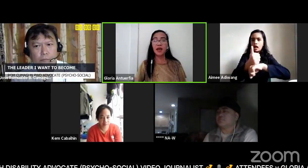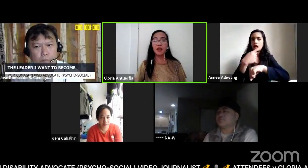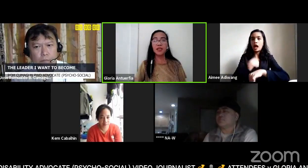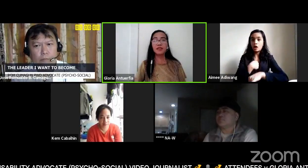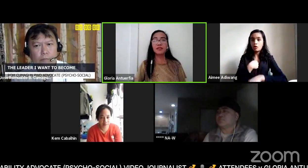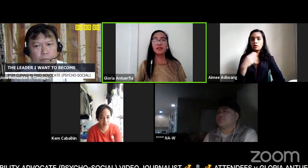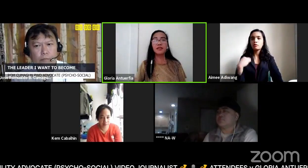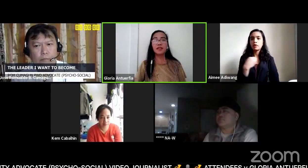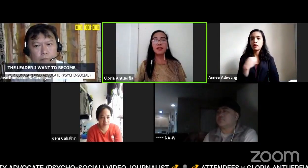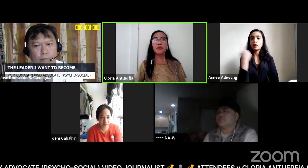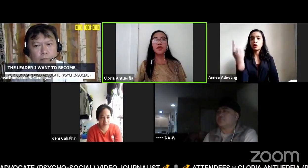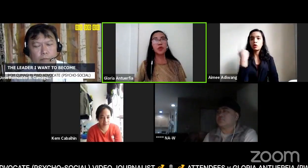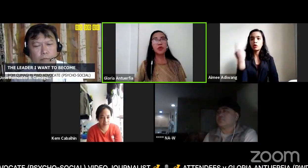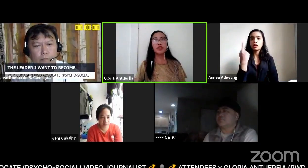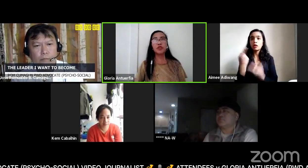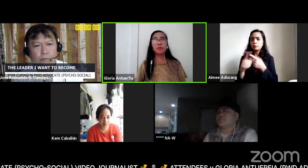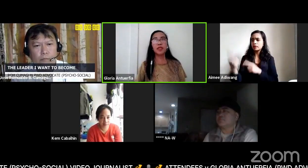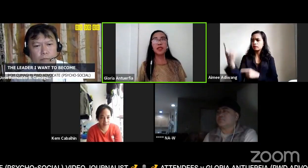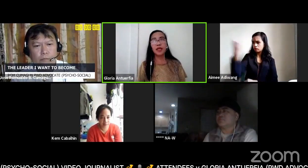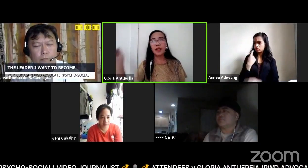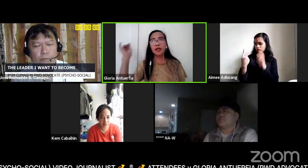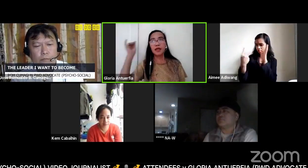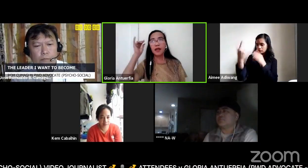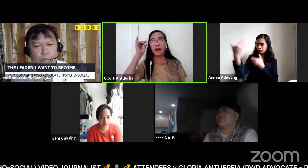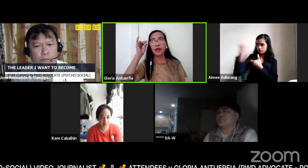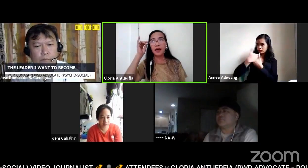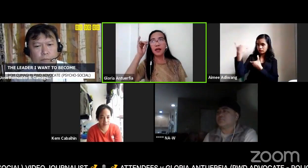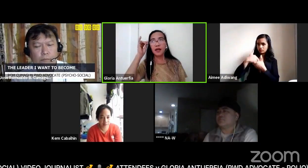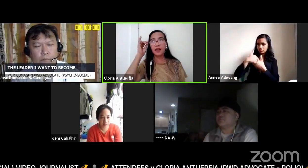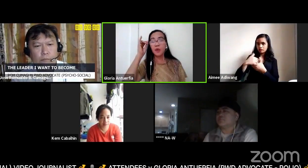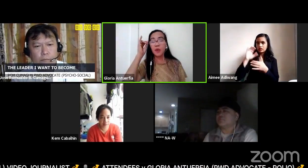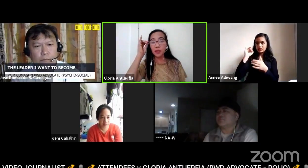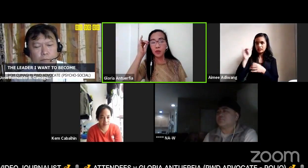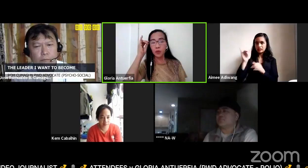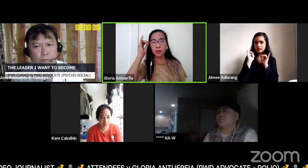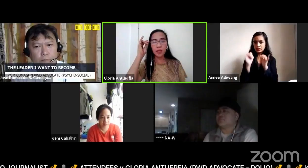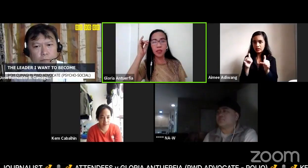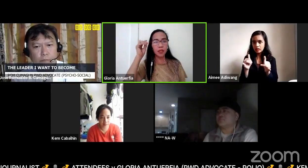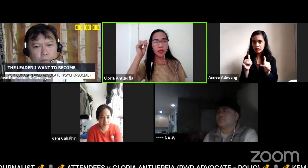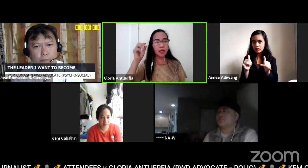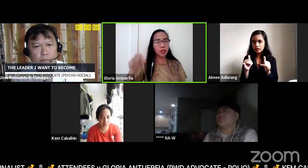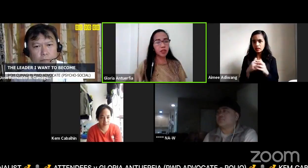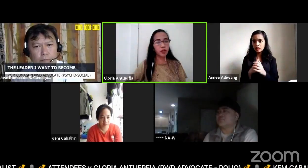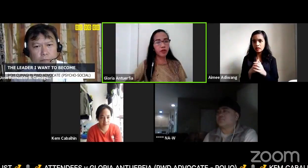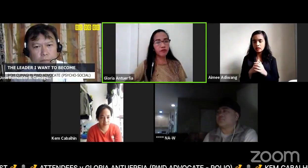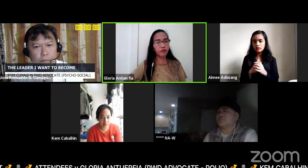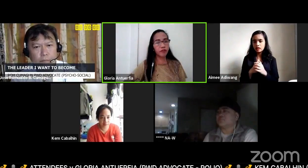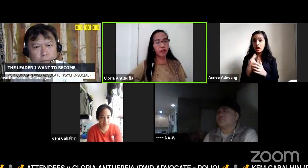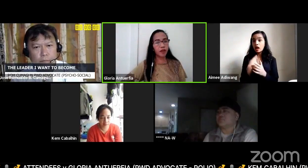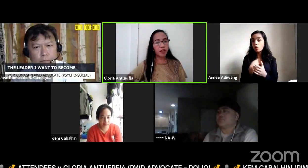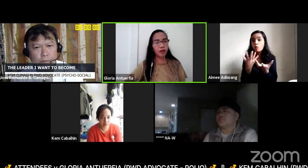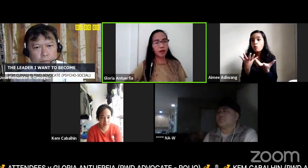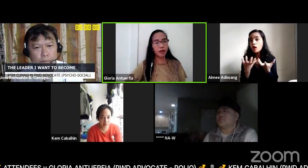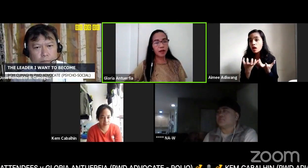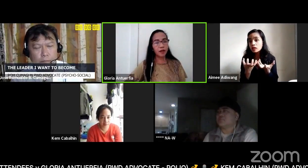me. I was chosen to be the one who will be take charge of